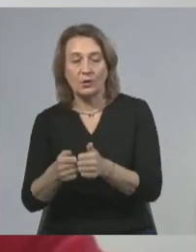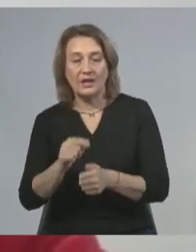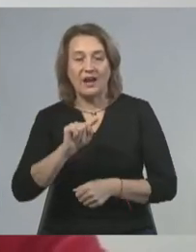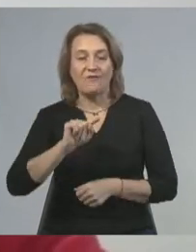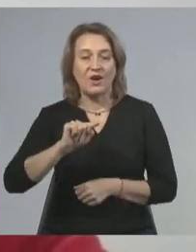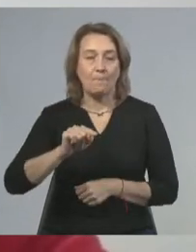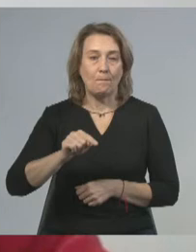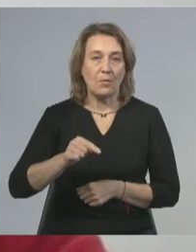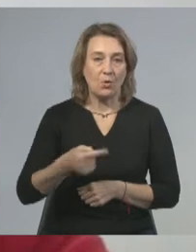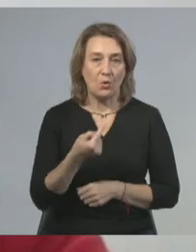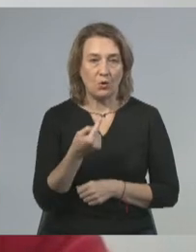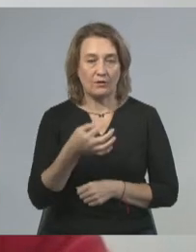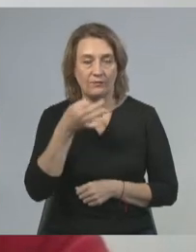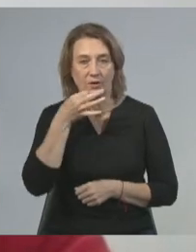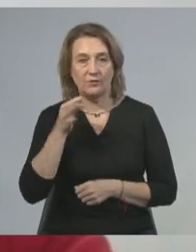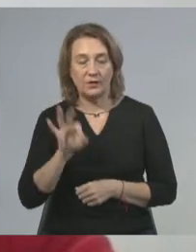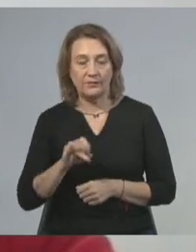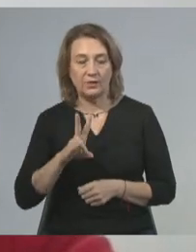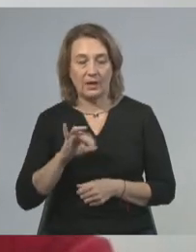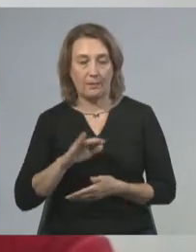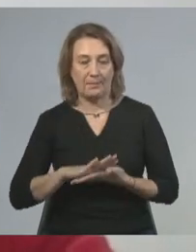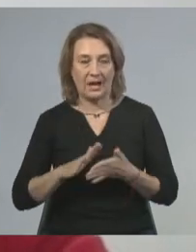situation locally